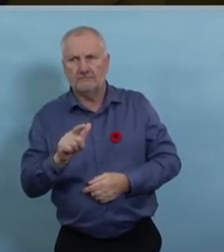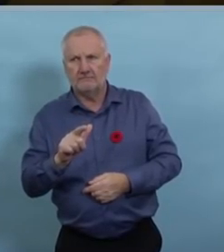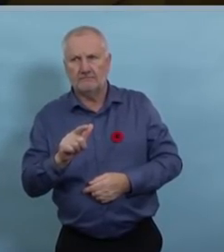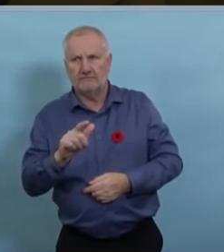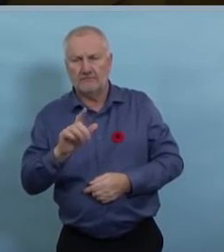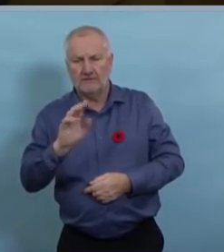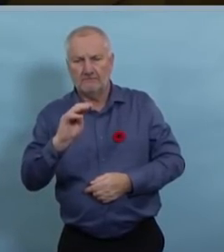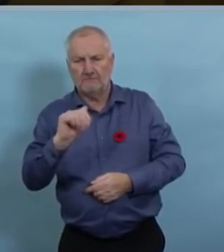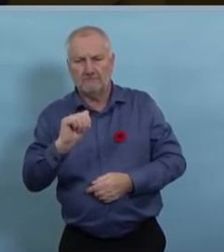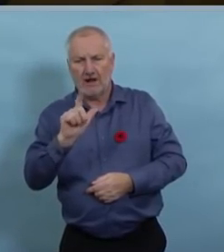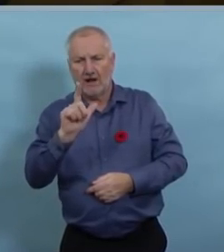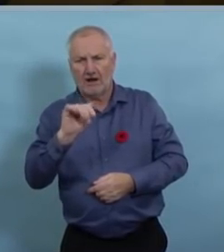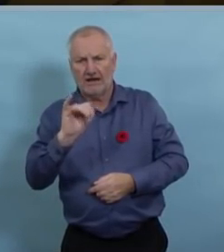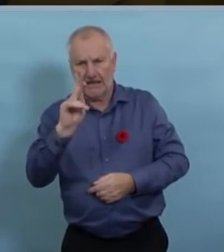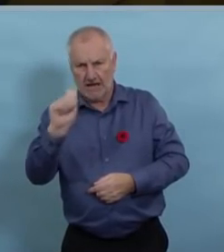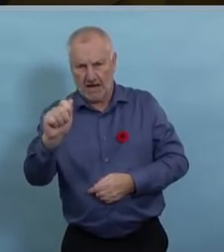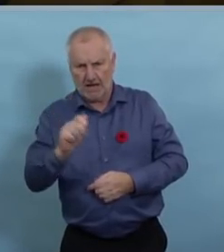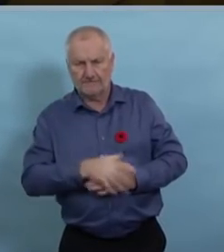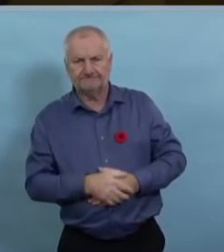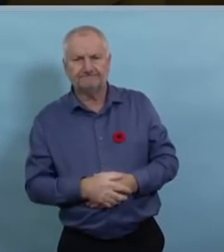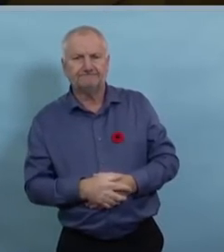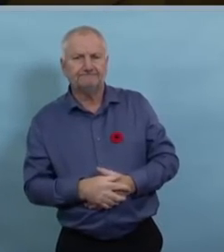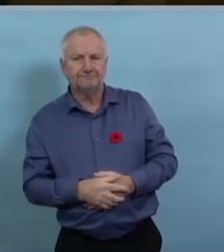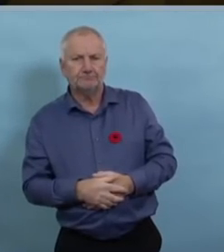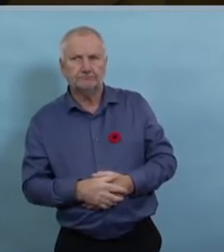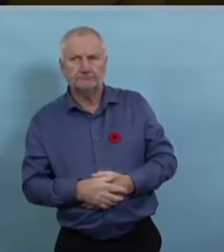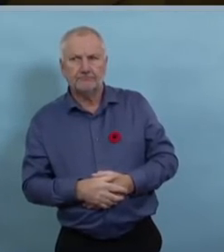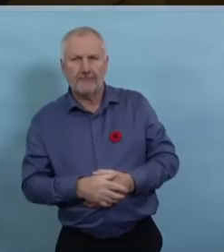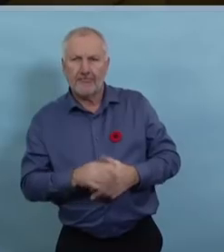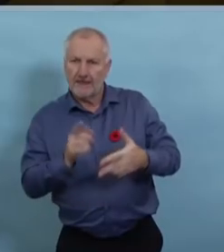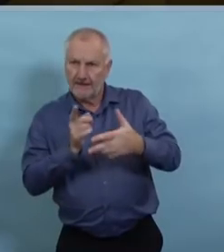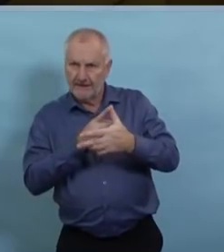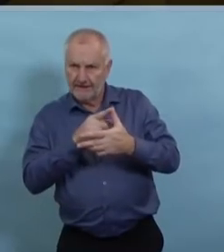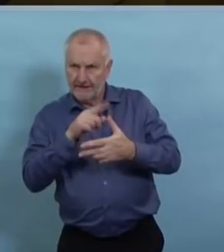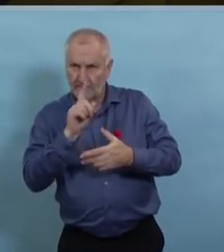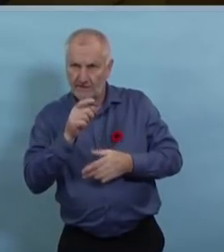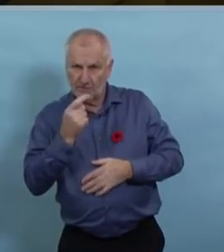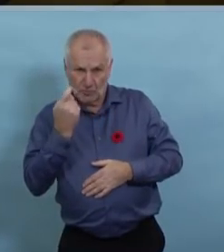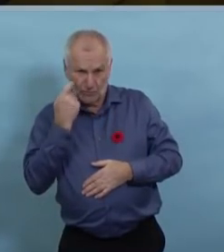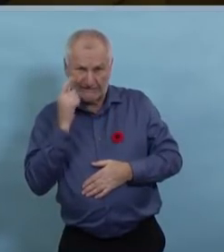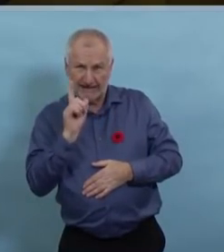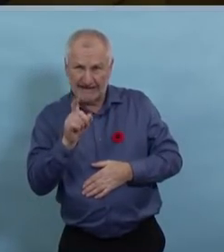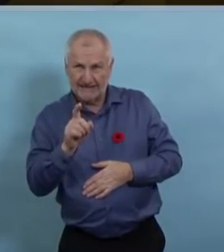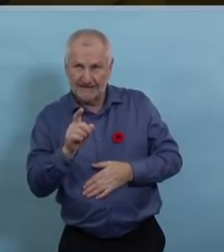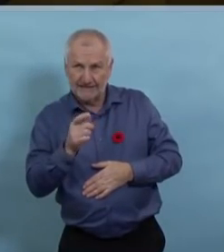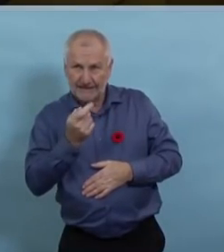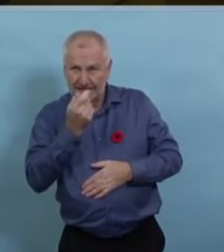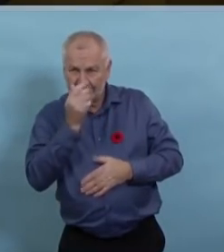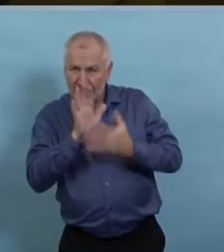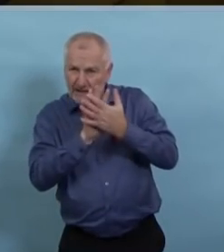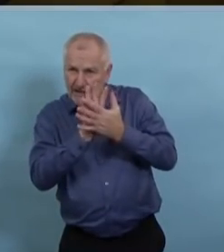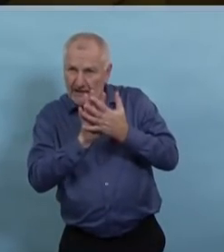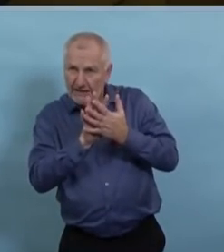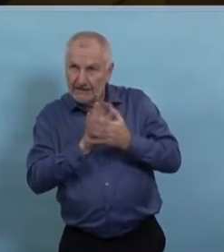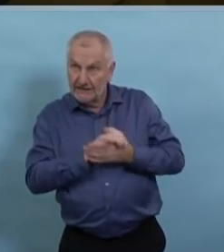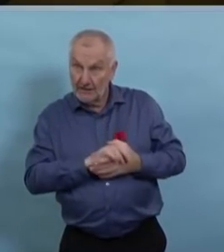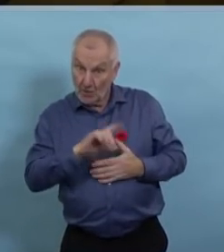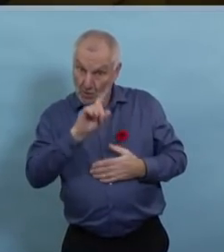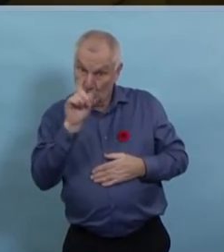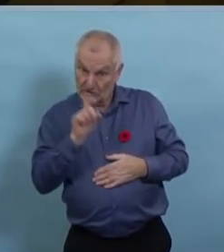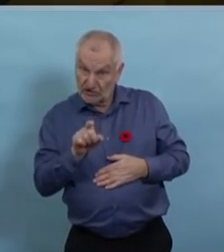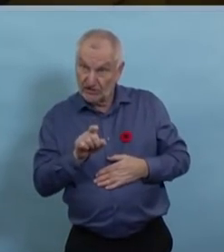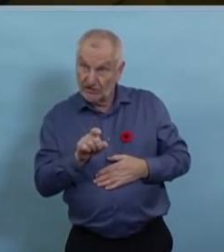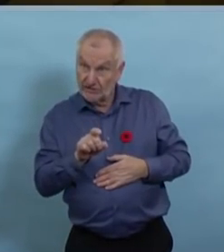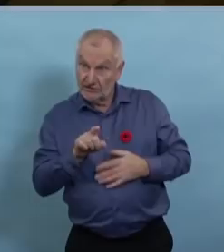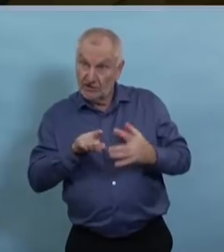Well, I just wanted to ask, so kind of just alluded to that, my question is, when is this going to start? When is this